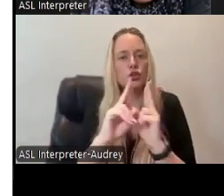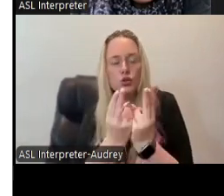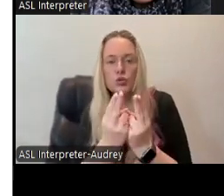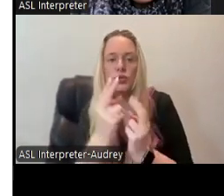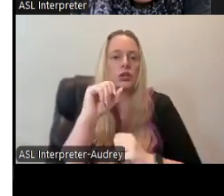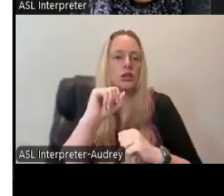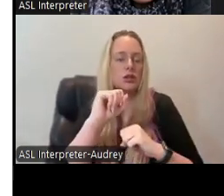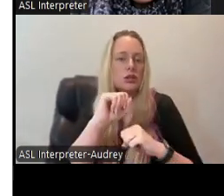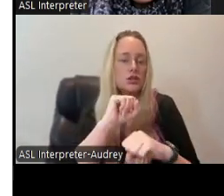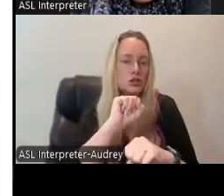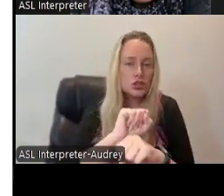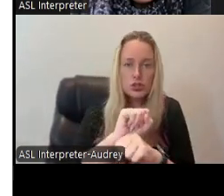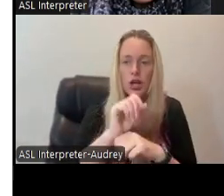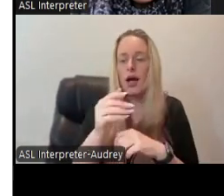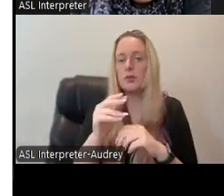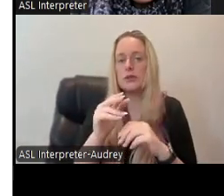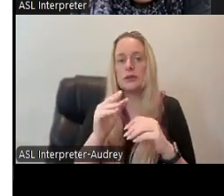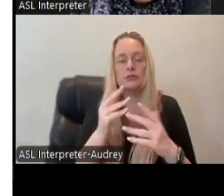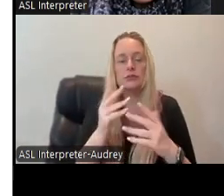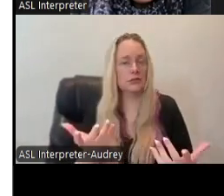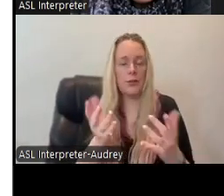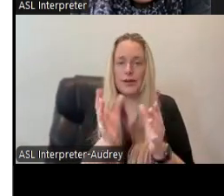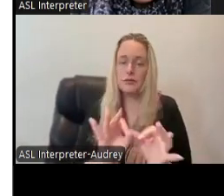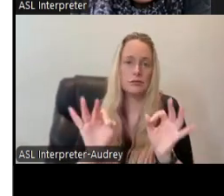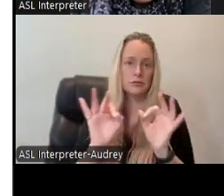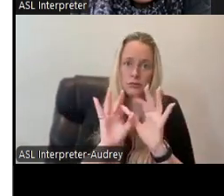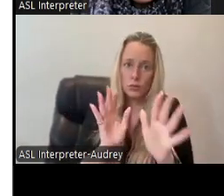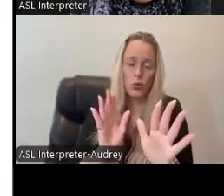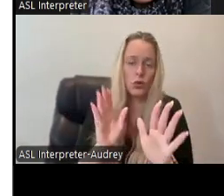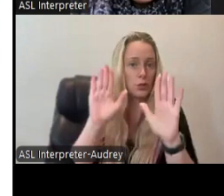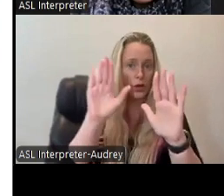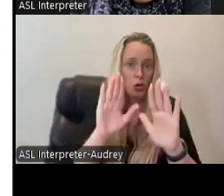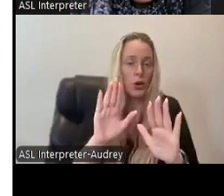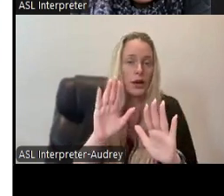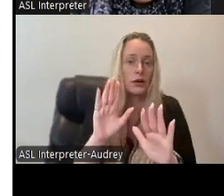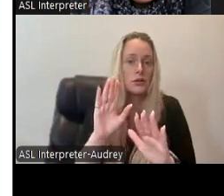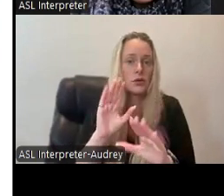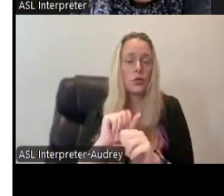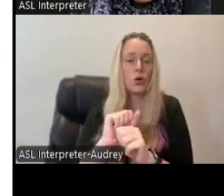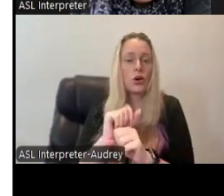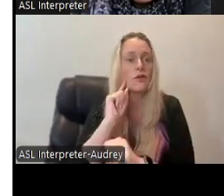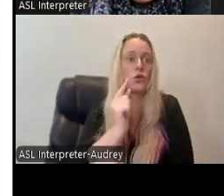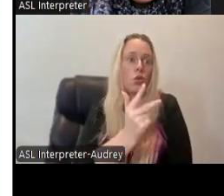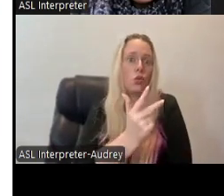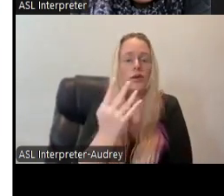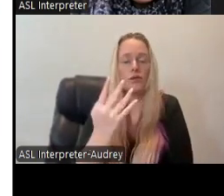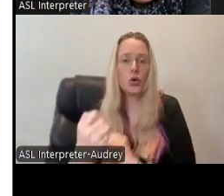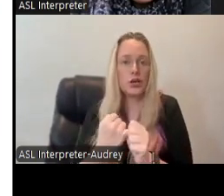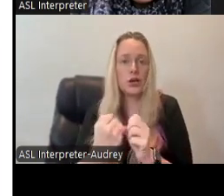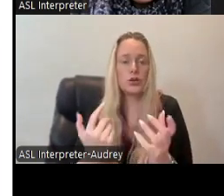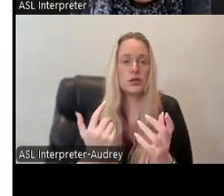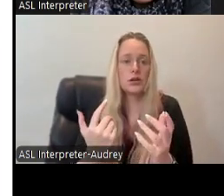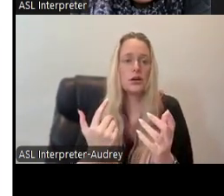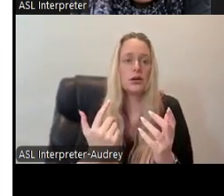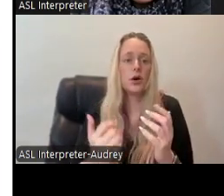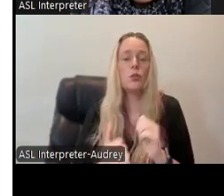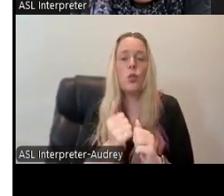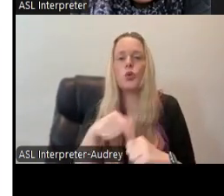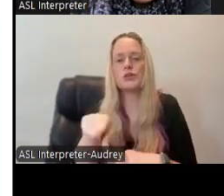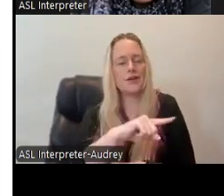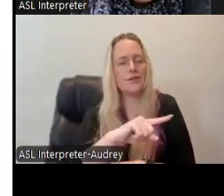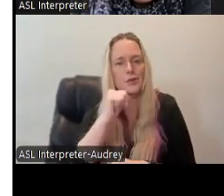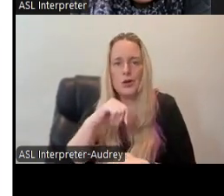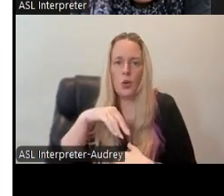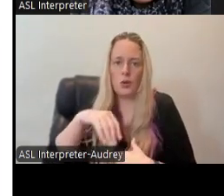labor. That would be a great, 3-4 years for those workers, most, if not all of whom live outside the